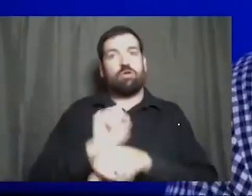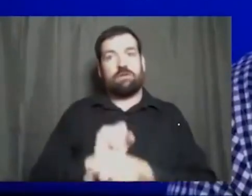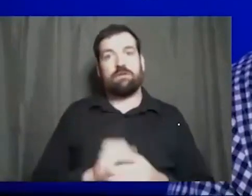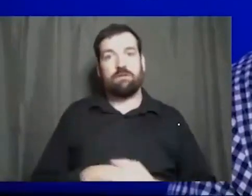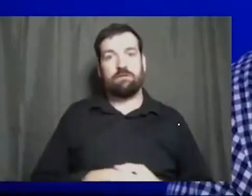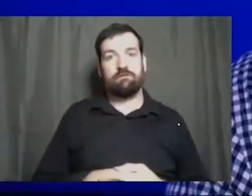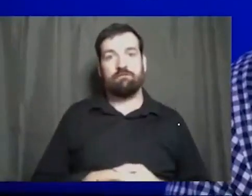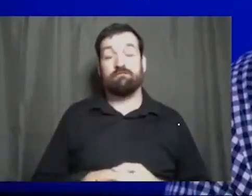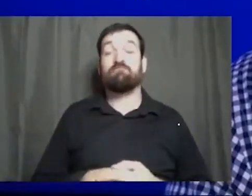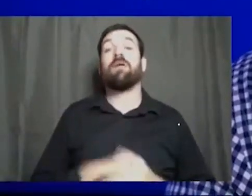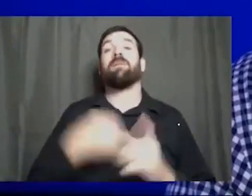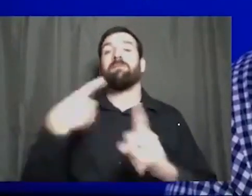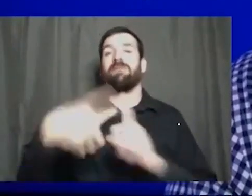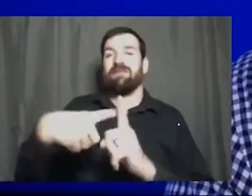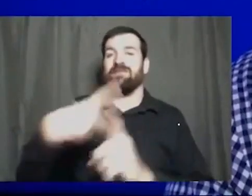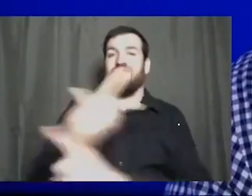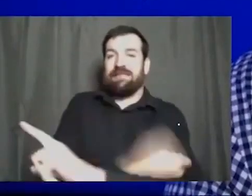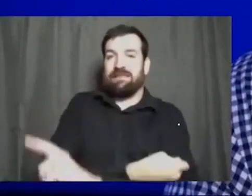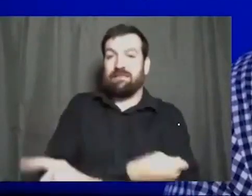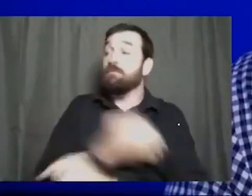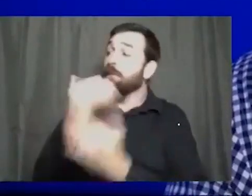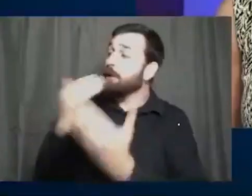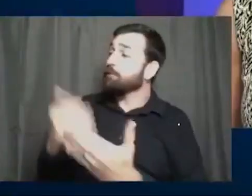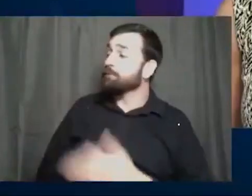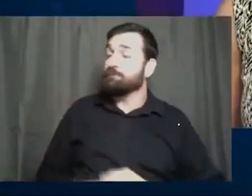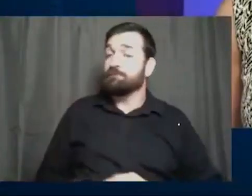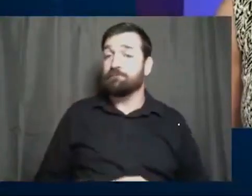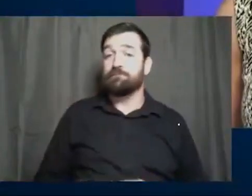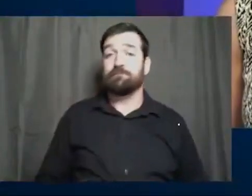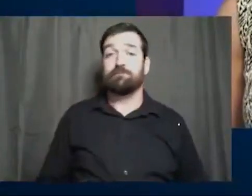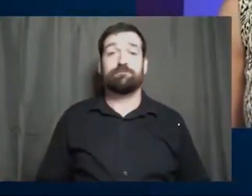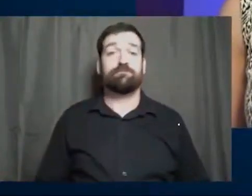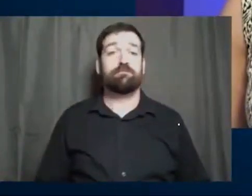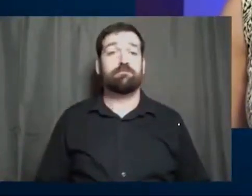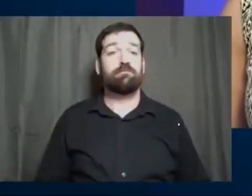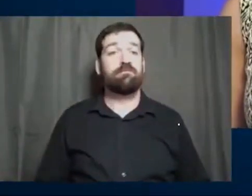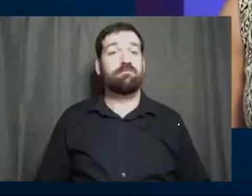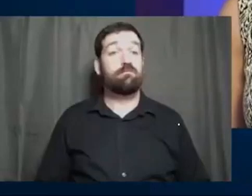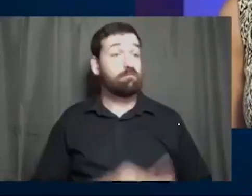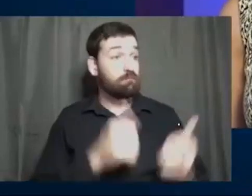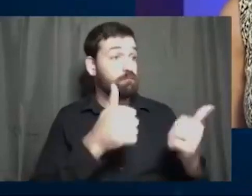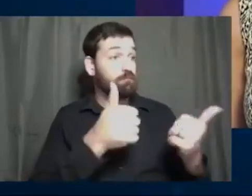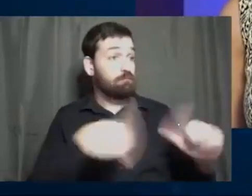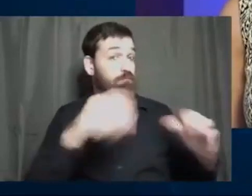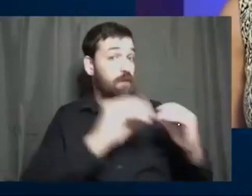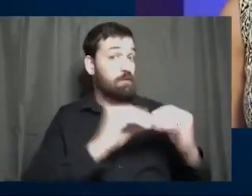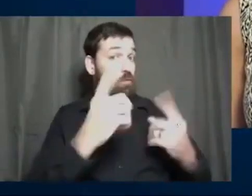vaccines. All right, thank you. Thank you. Any other questions today?